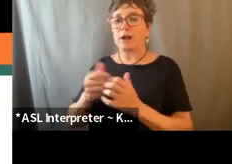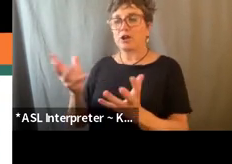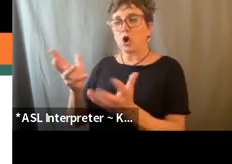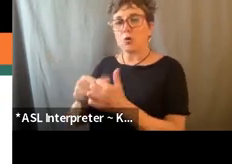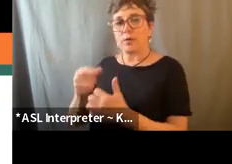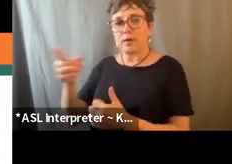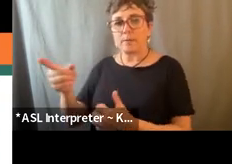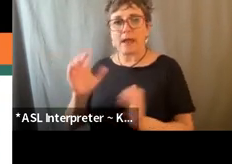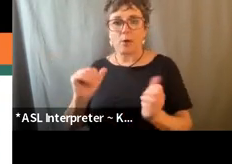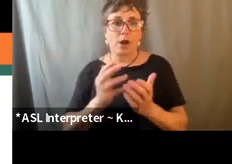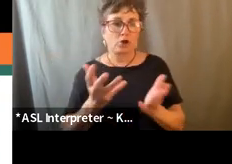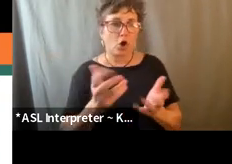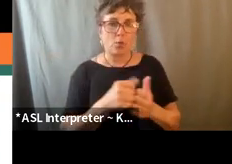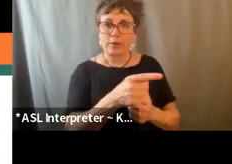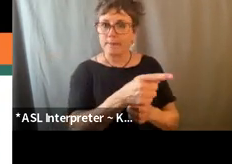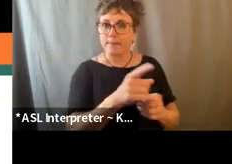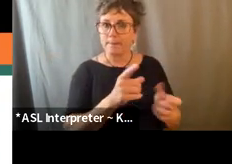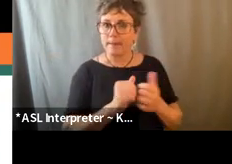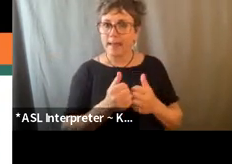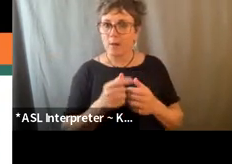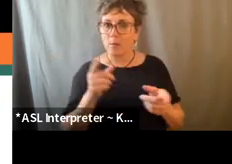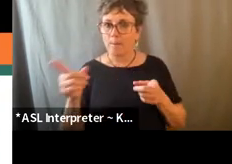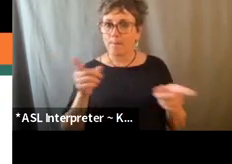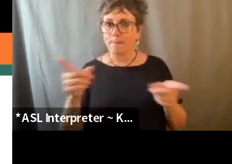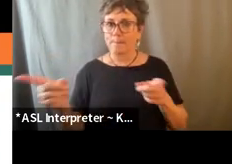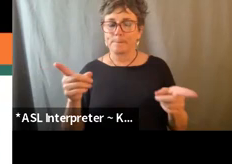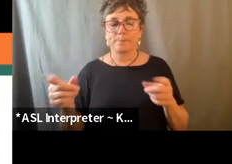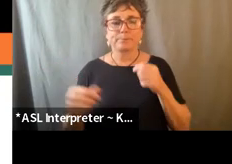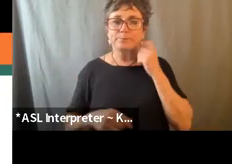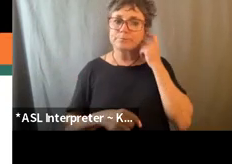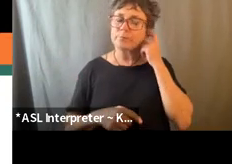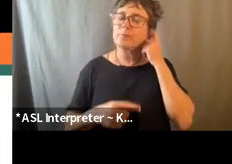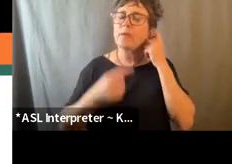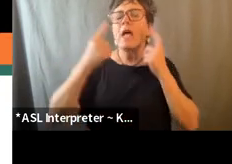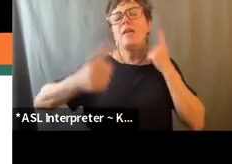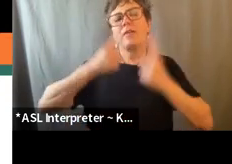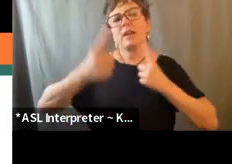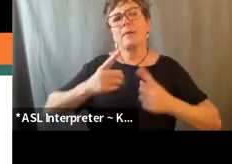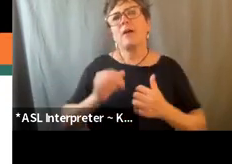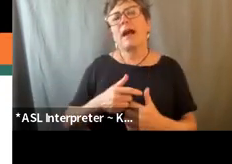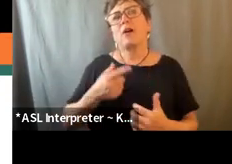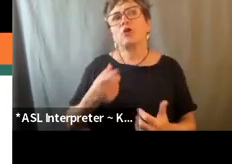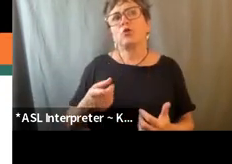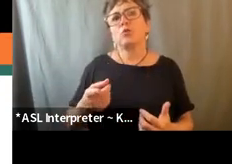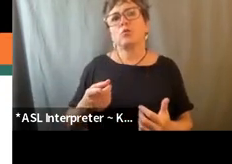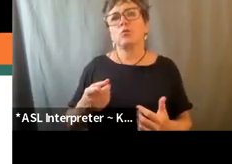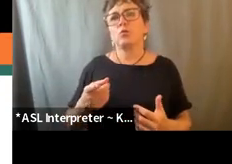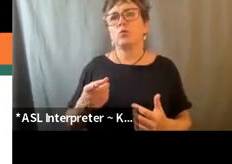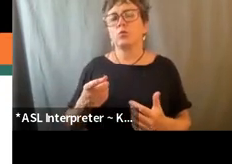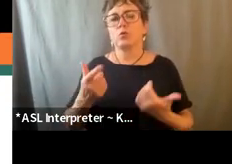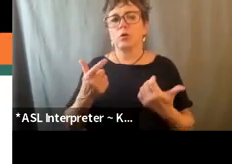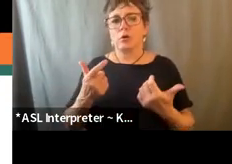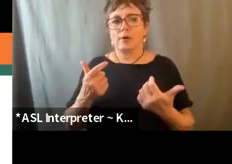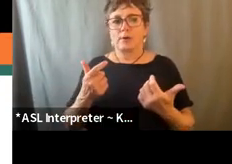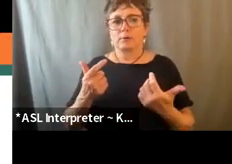Think about how, you might kind of in a way, kind of decide on what you want